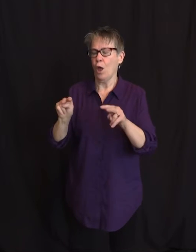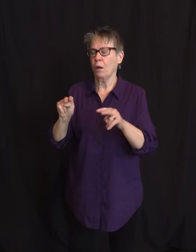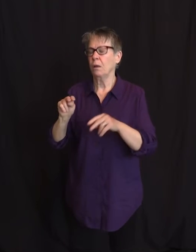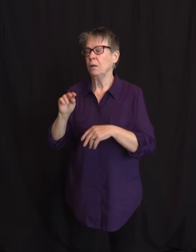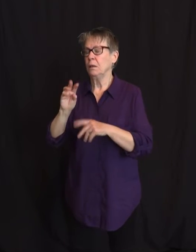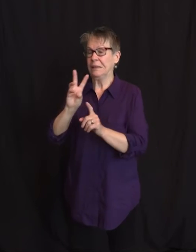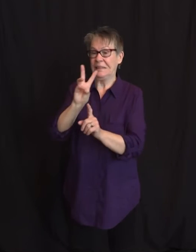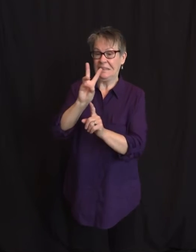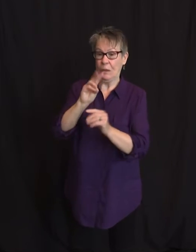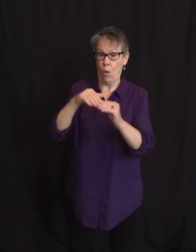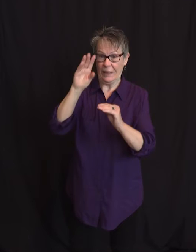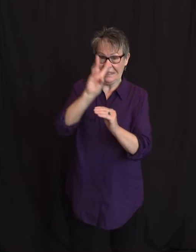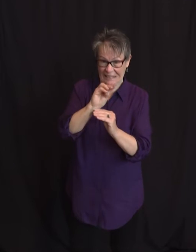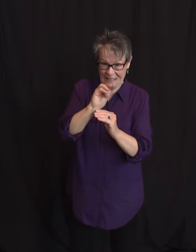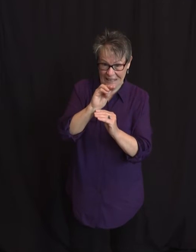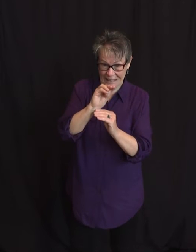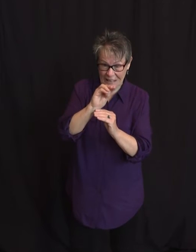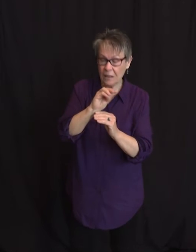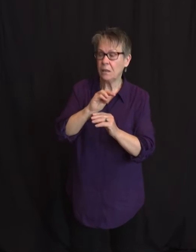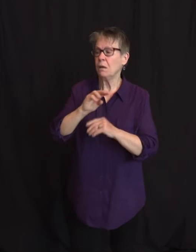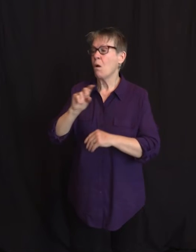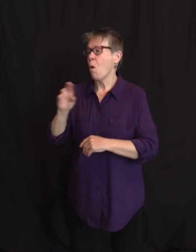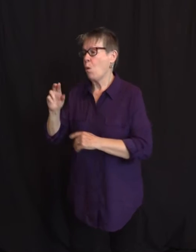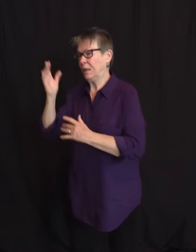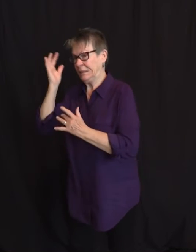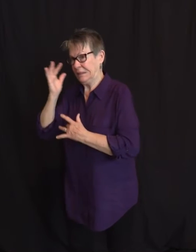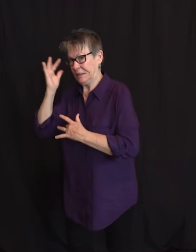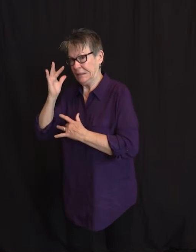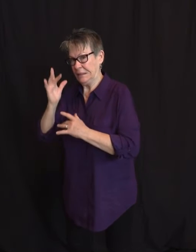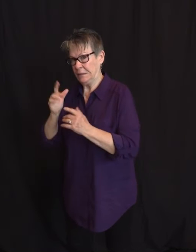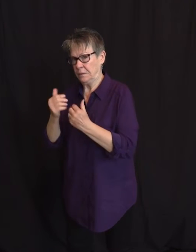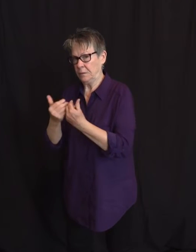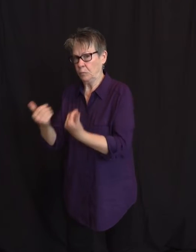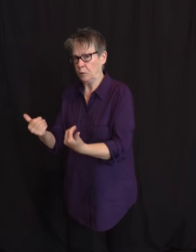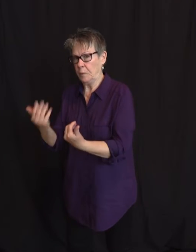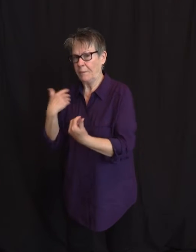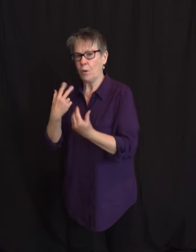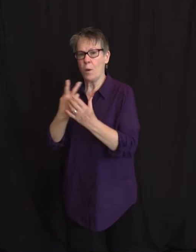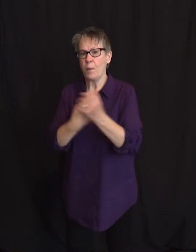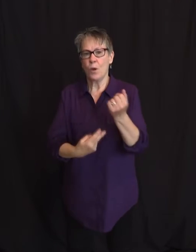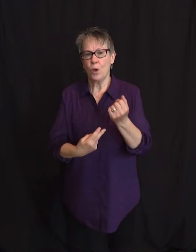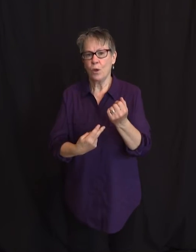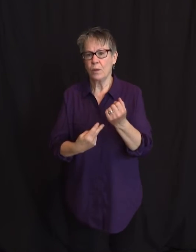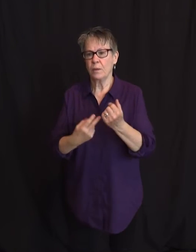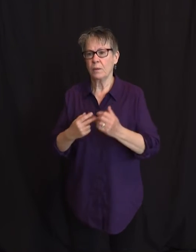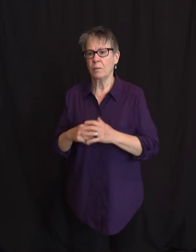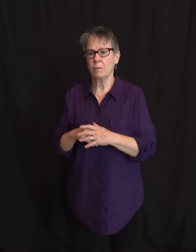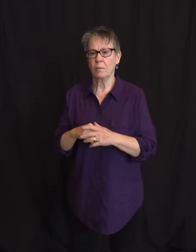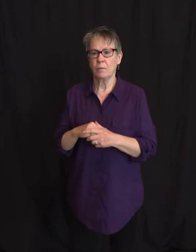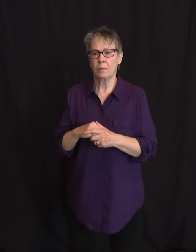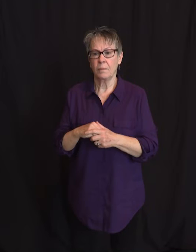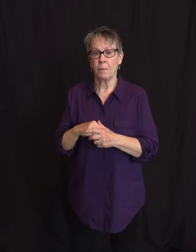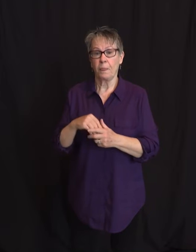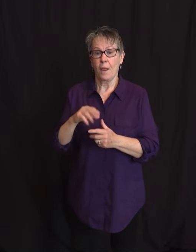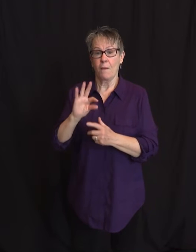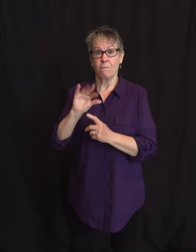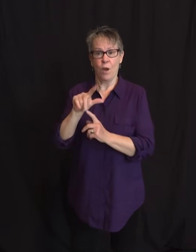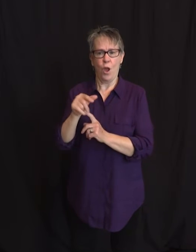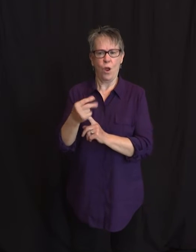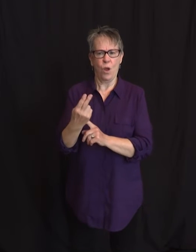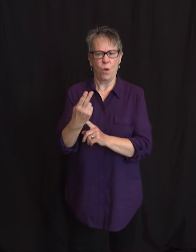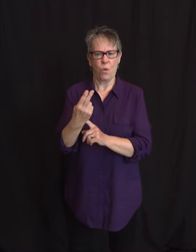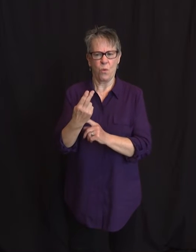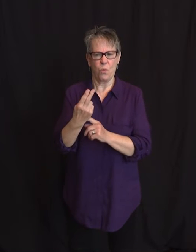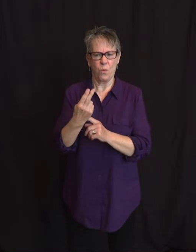haven't hit their parole date yet. With respect to why furlough and not commutation, the furlough is a process